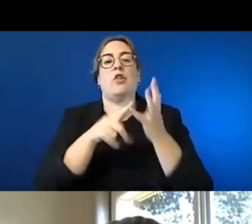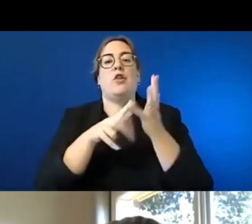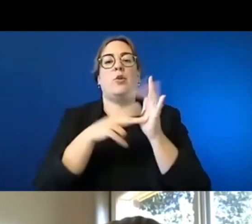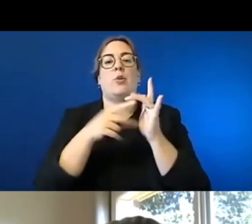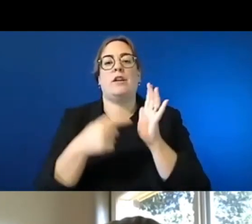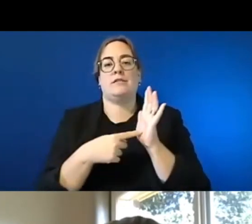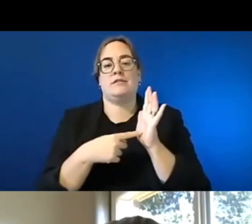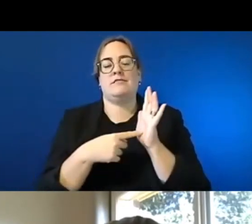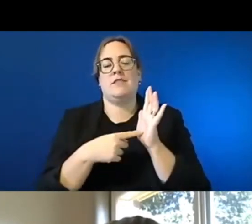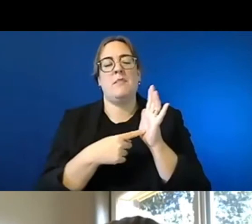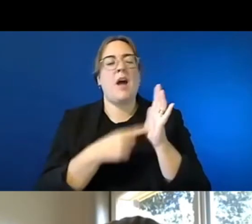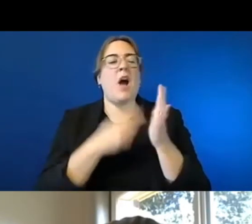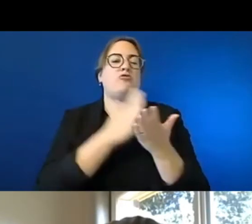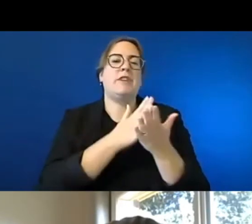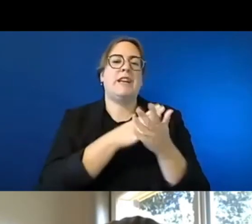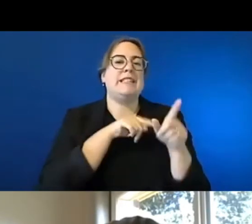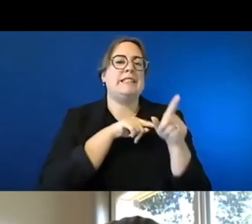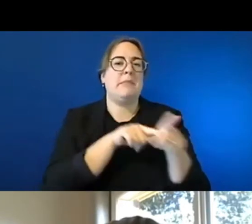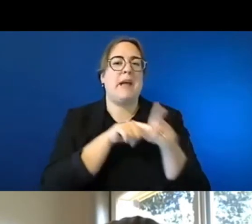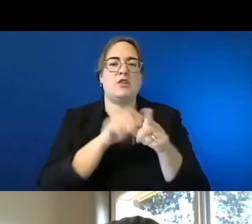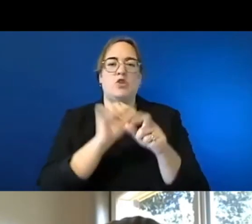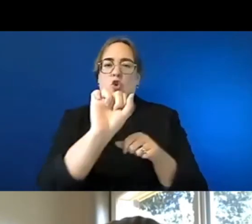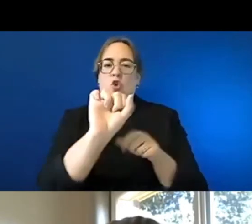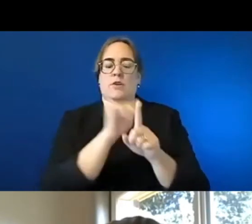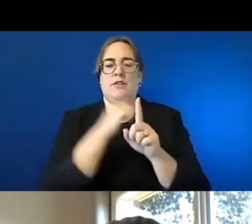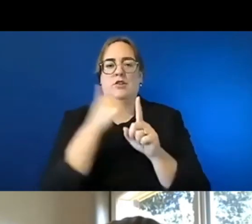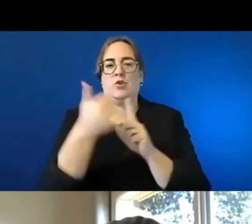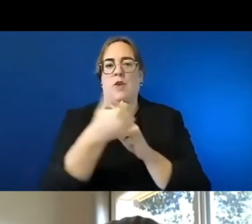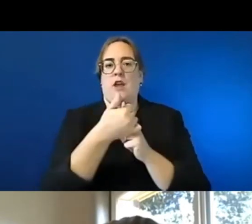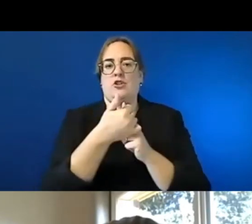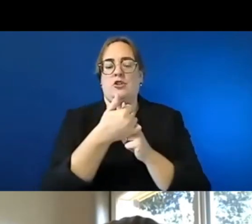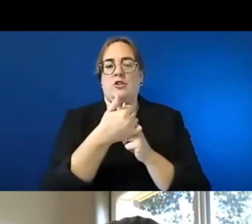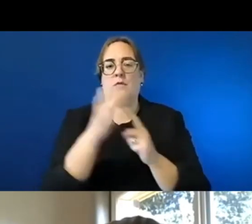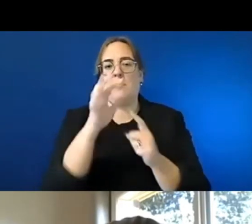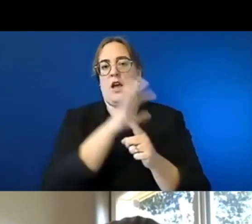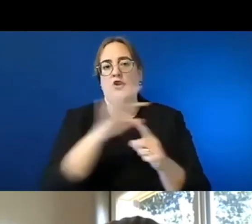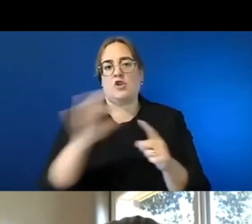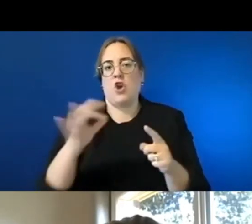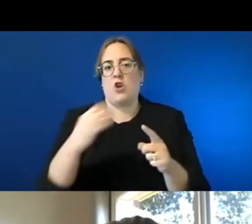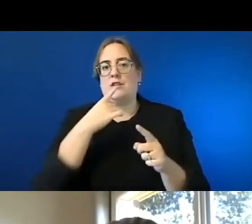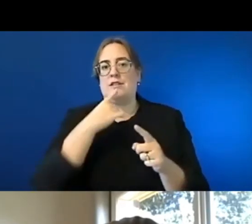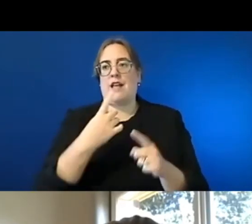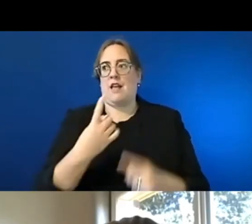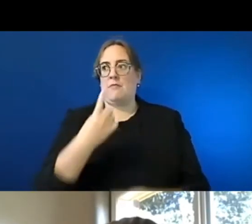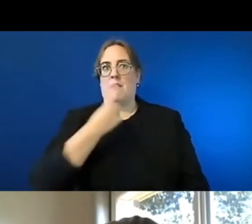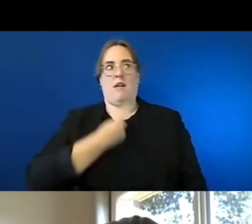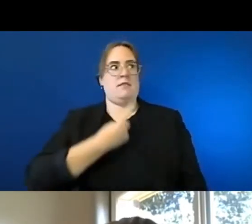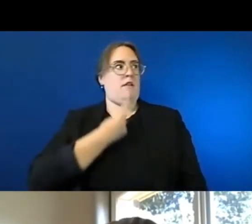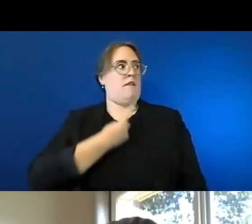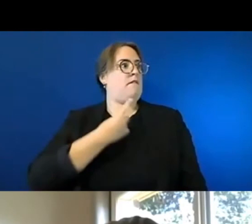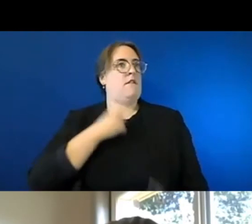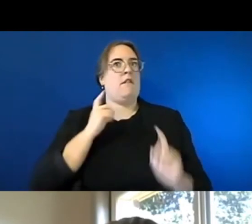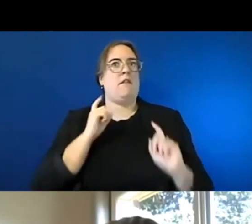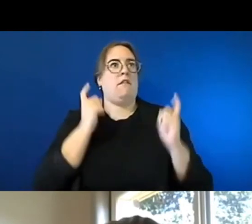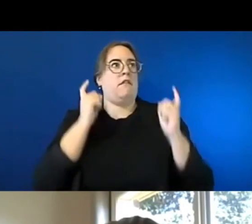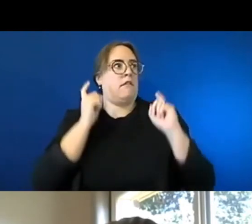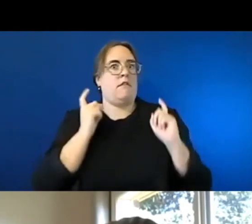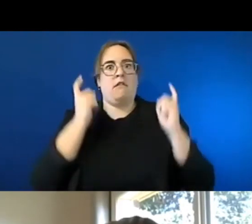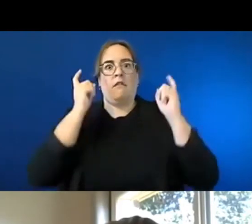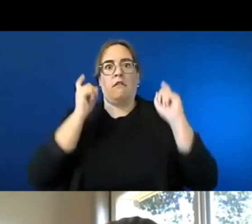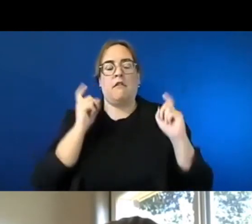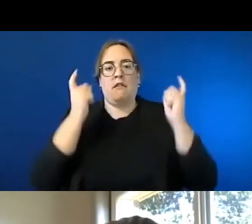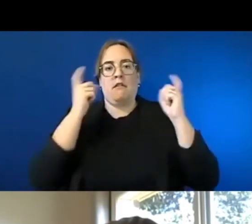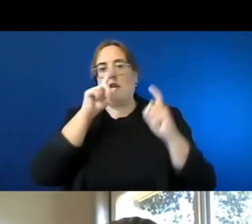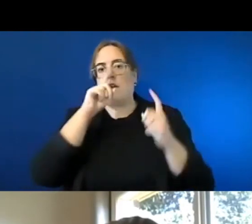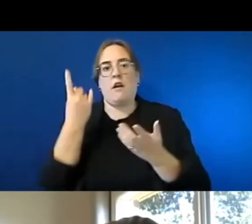but certainly don't sort of stay by yourself just worrying about it. Just have a conversation and we can look at